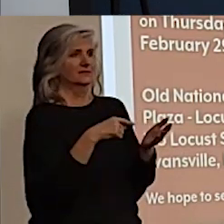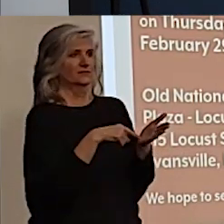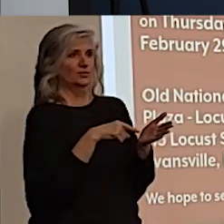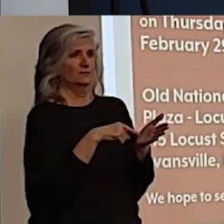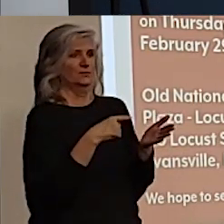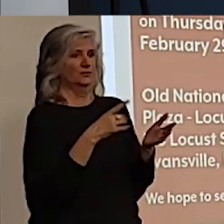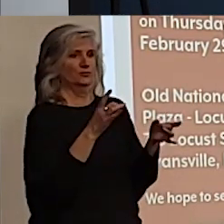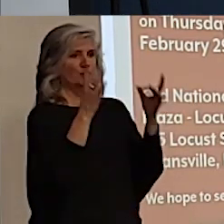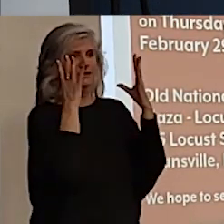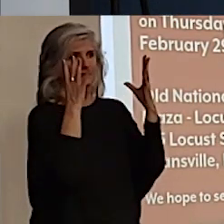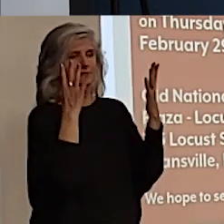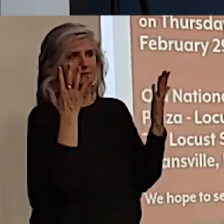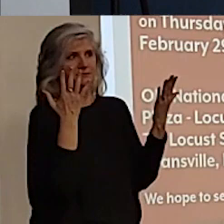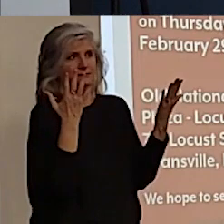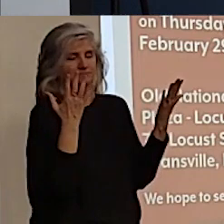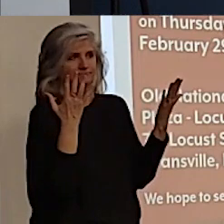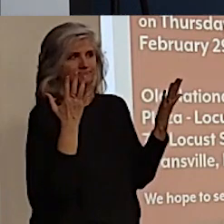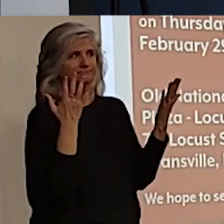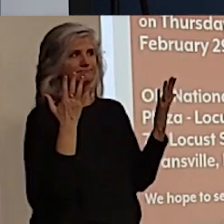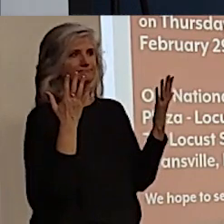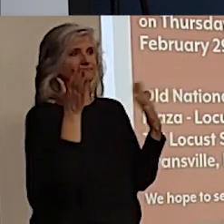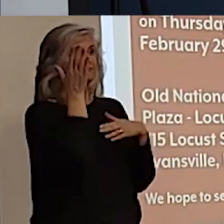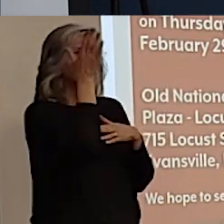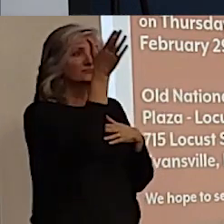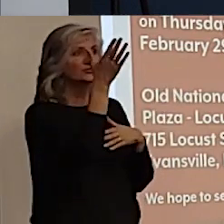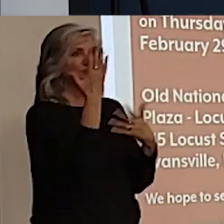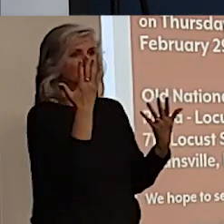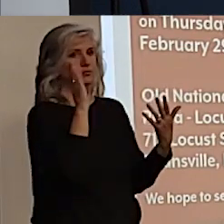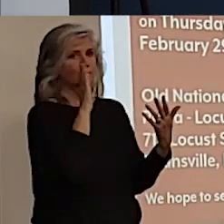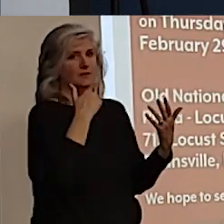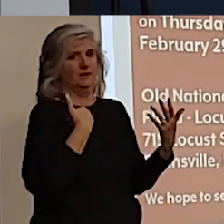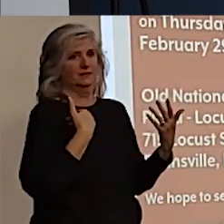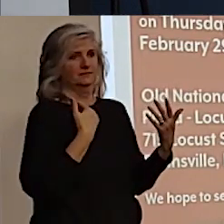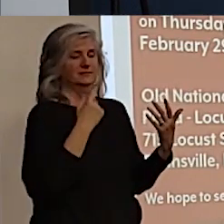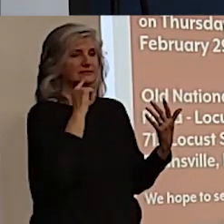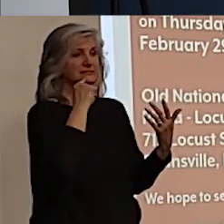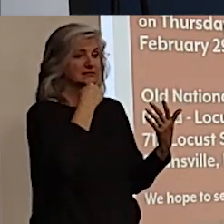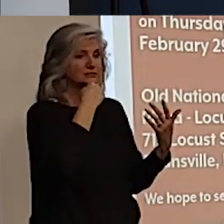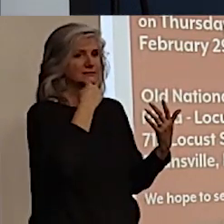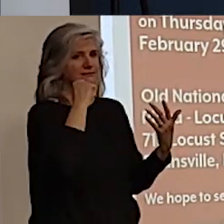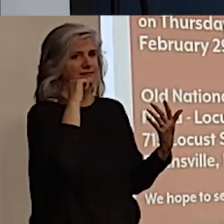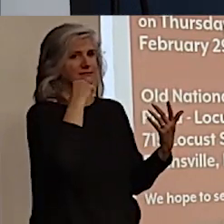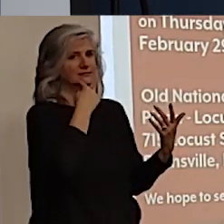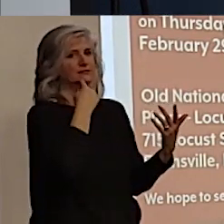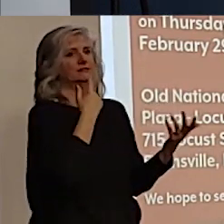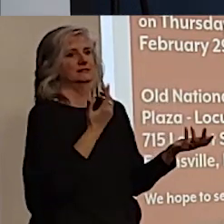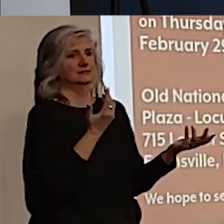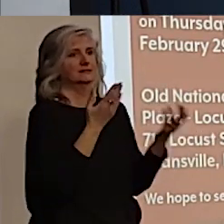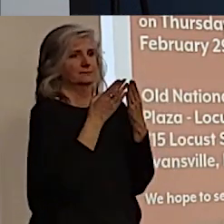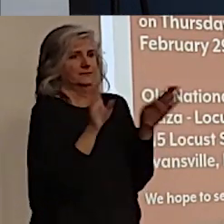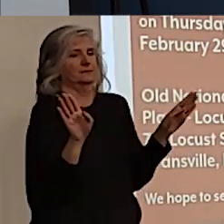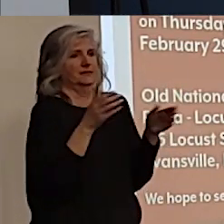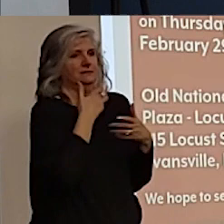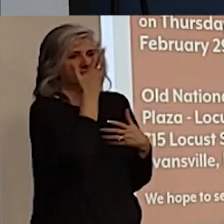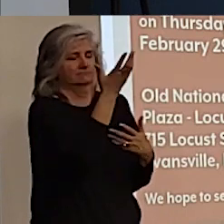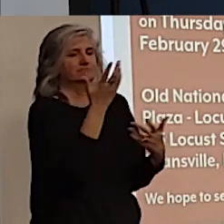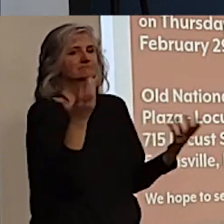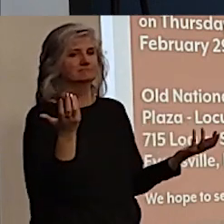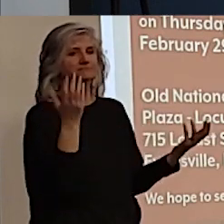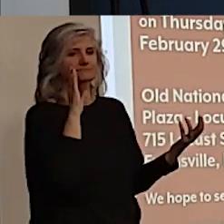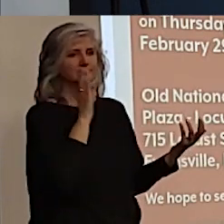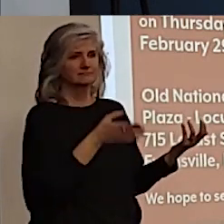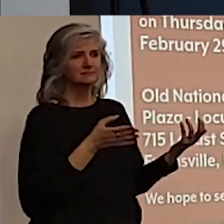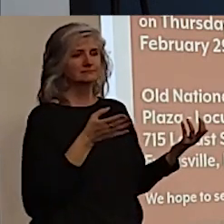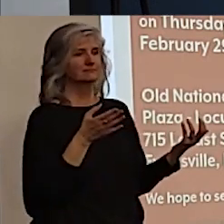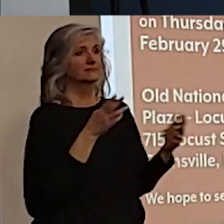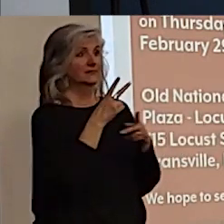affordability crisis that at some point is going to amount to significant, significant public outcry. And